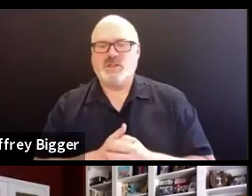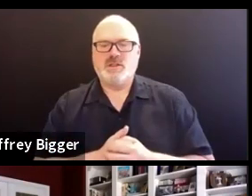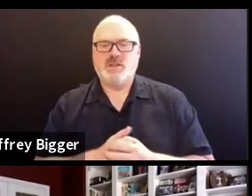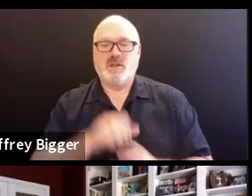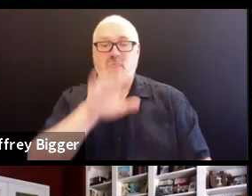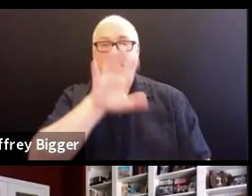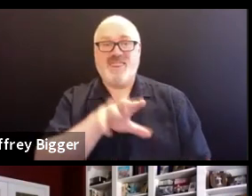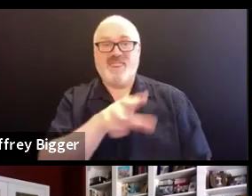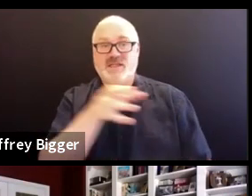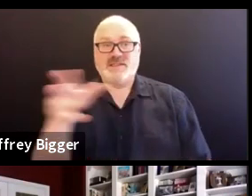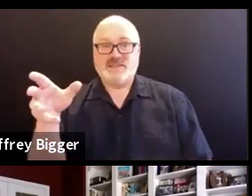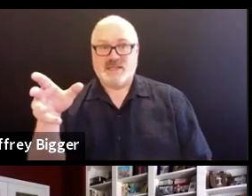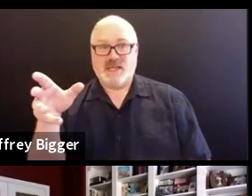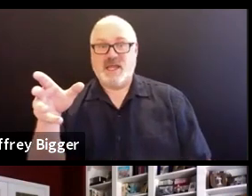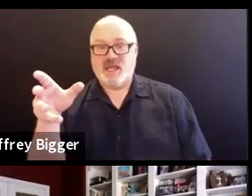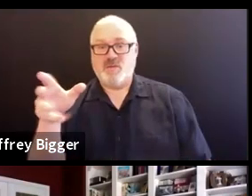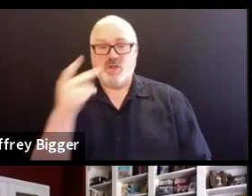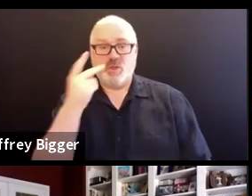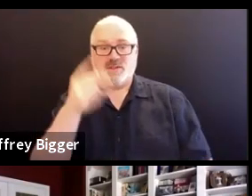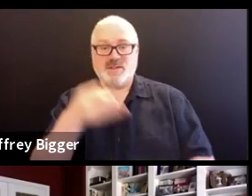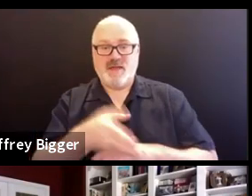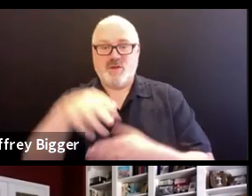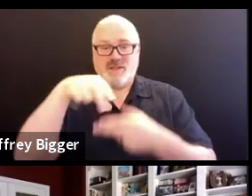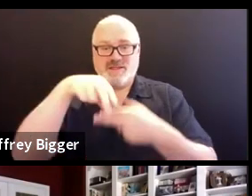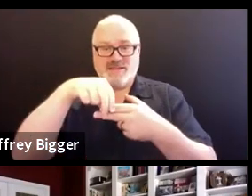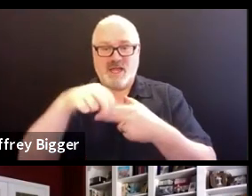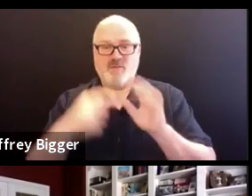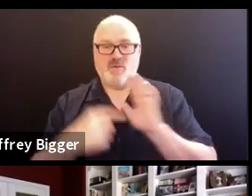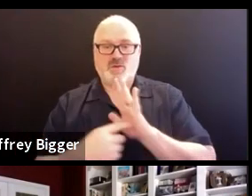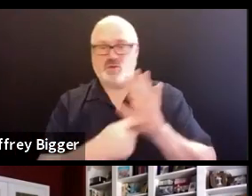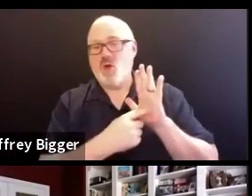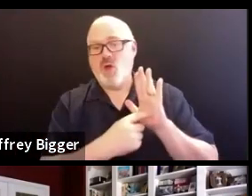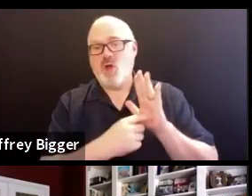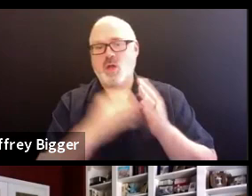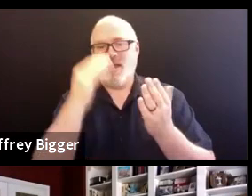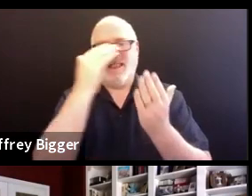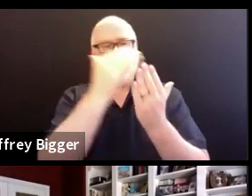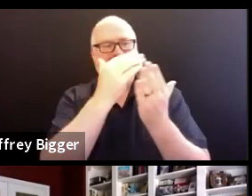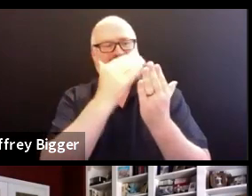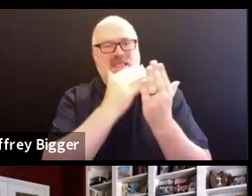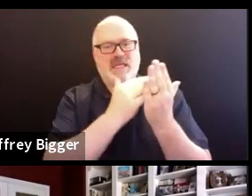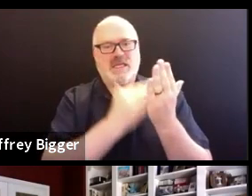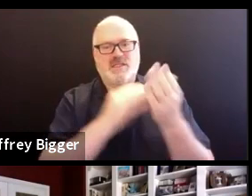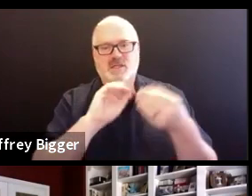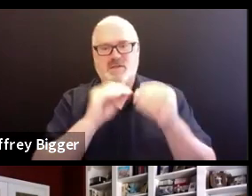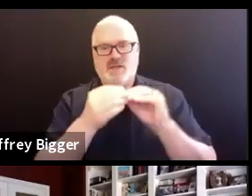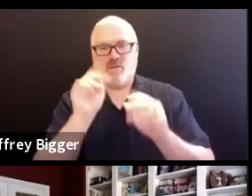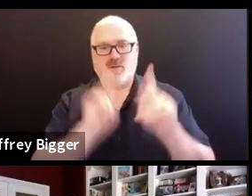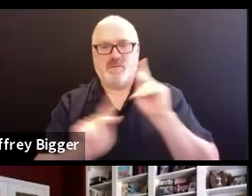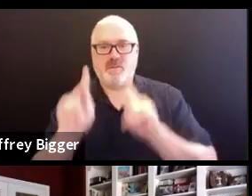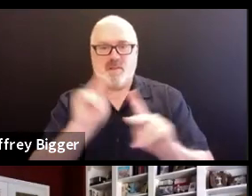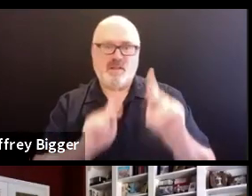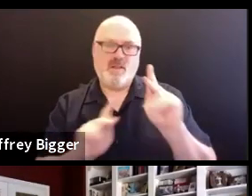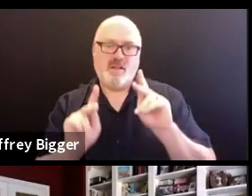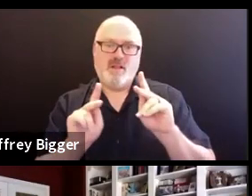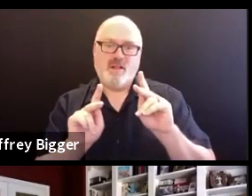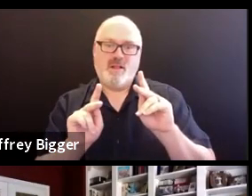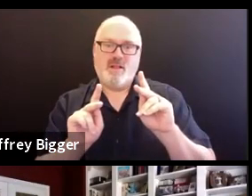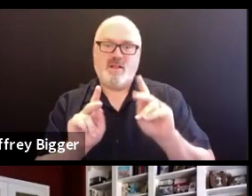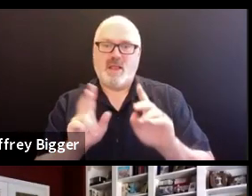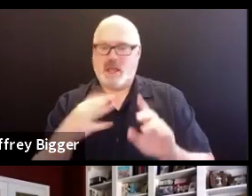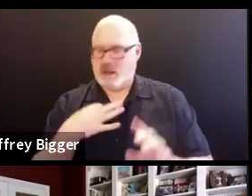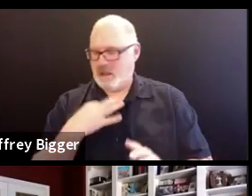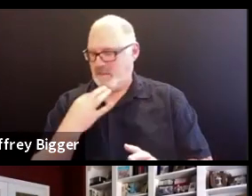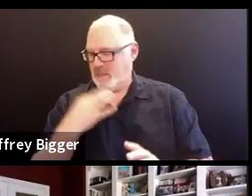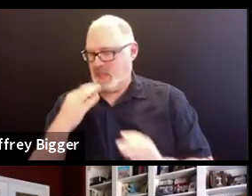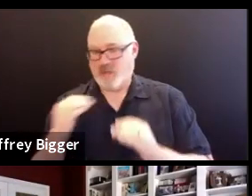table that follows the tab just gives you a list of the numbers of folks who were applying for